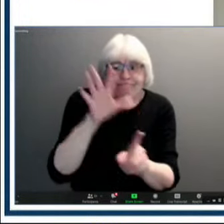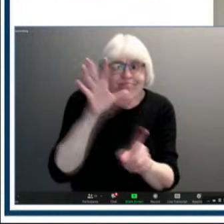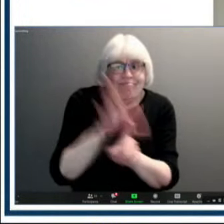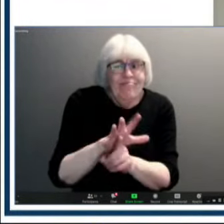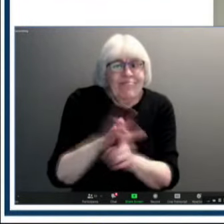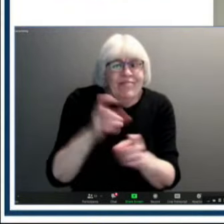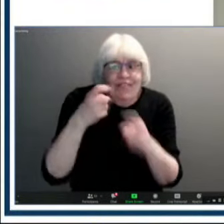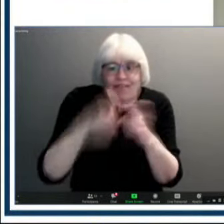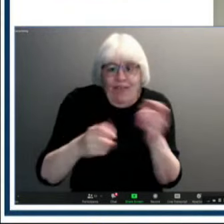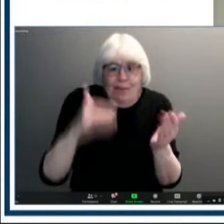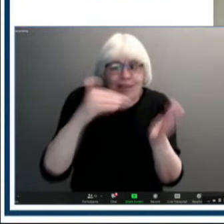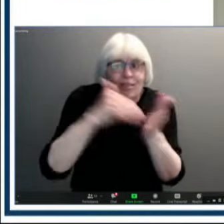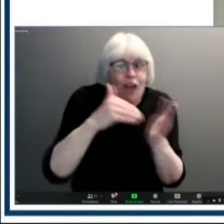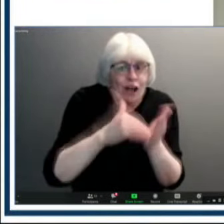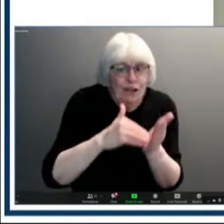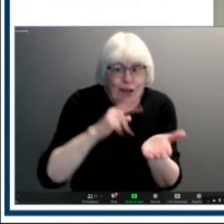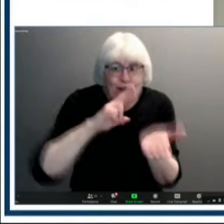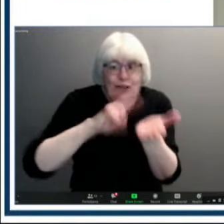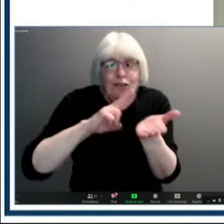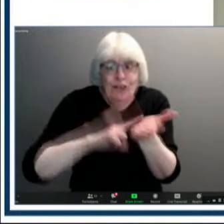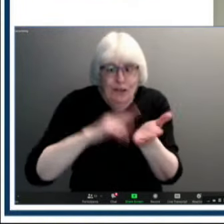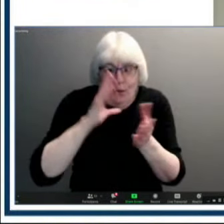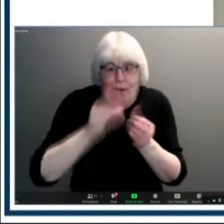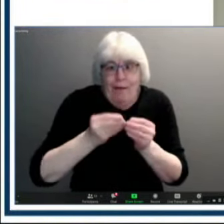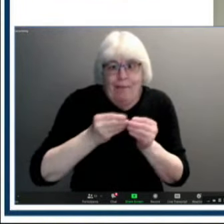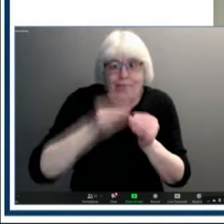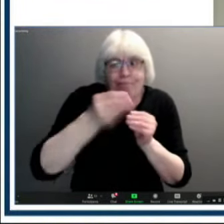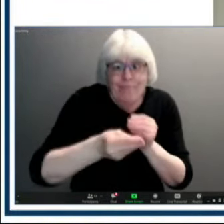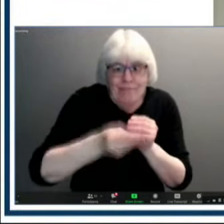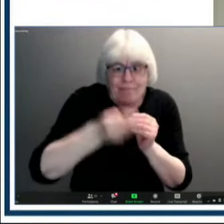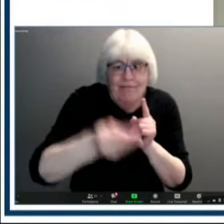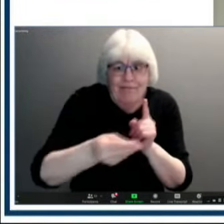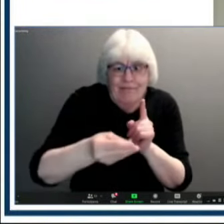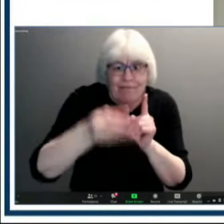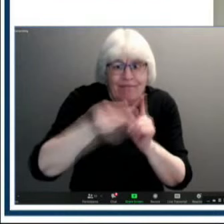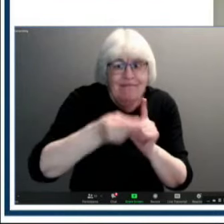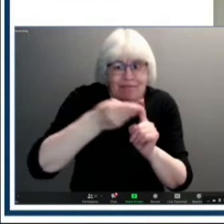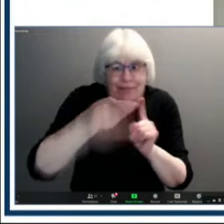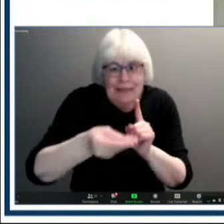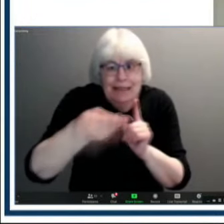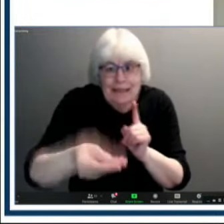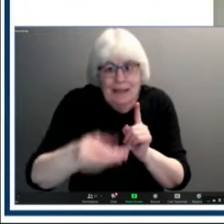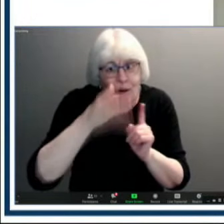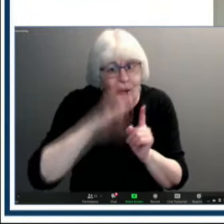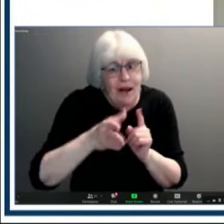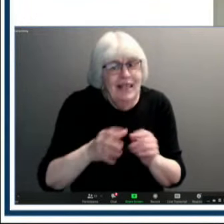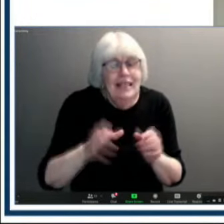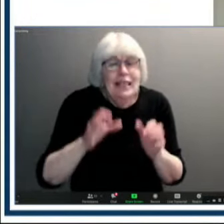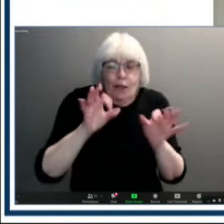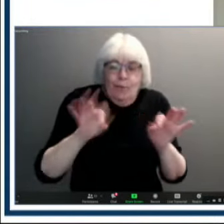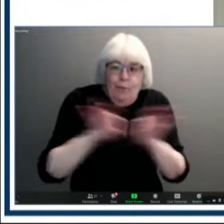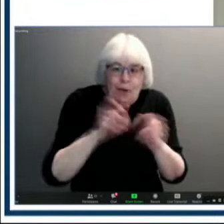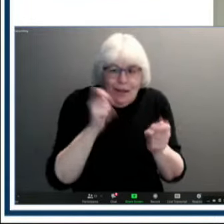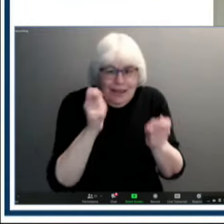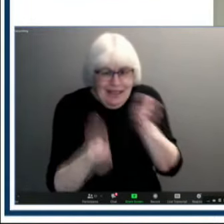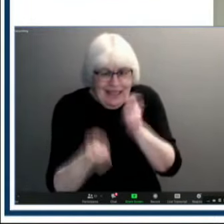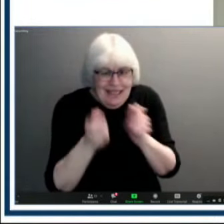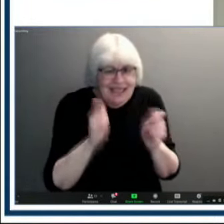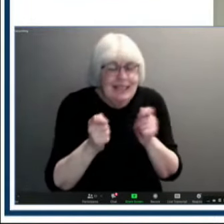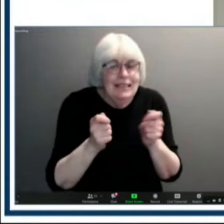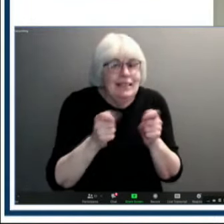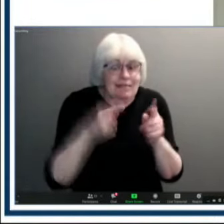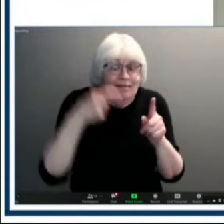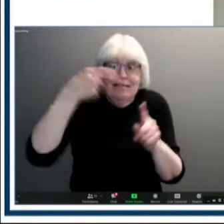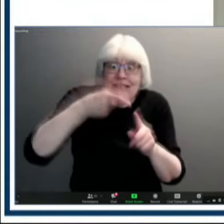know they're looking at how the ways they can modify things while keeping the necessary level of safety and